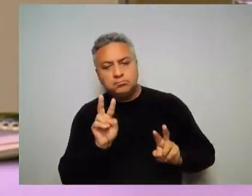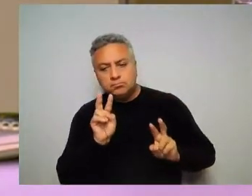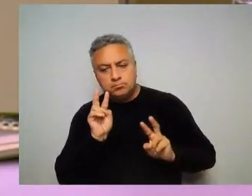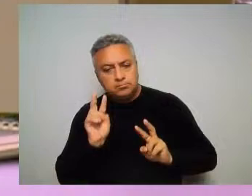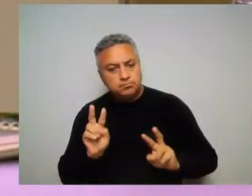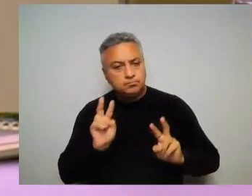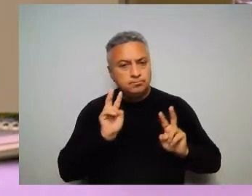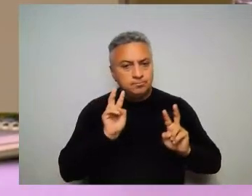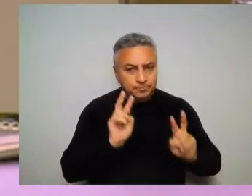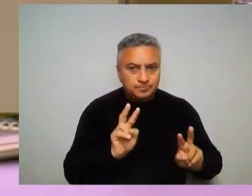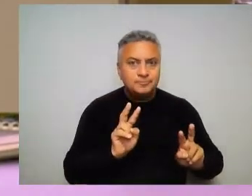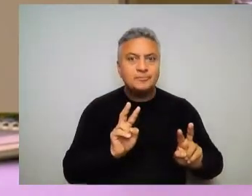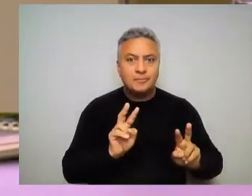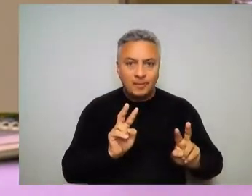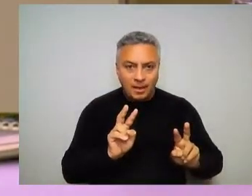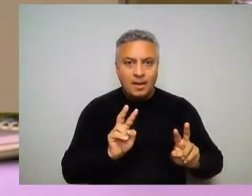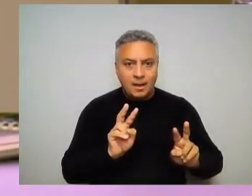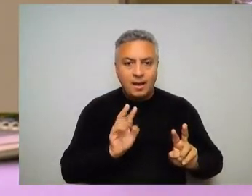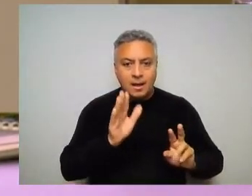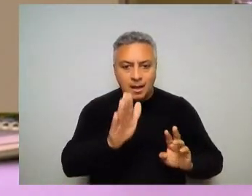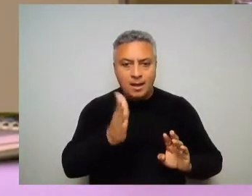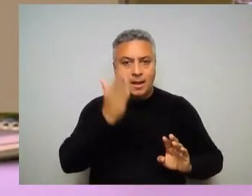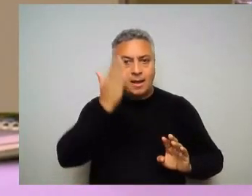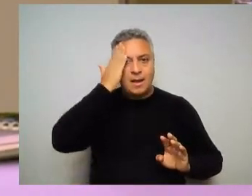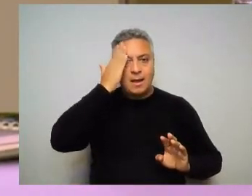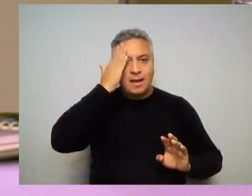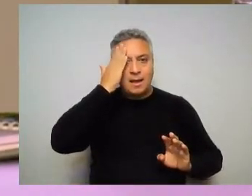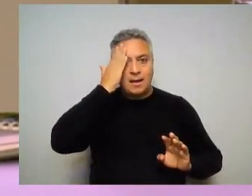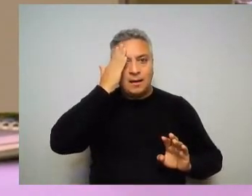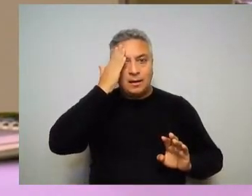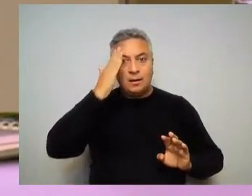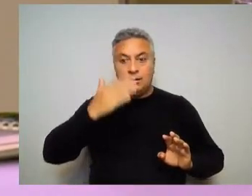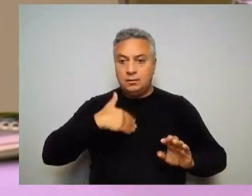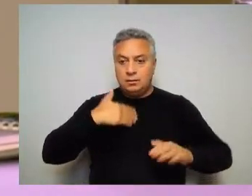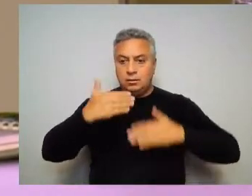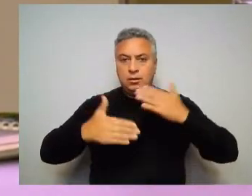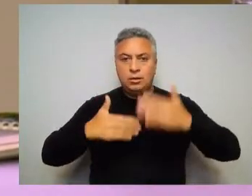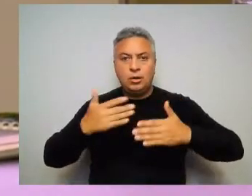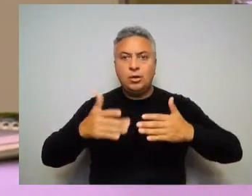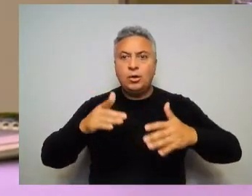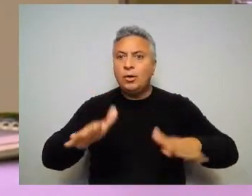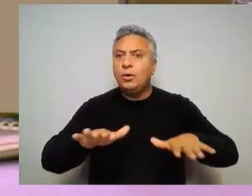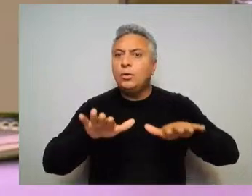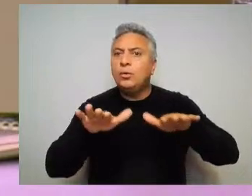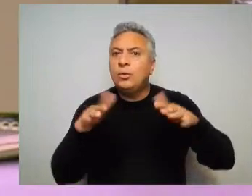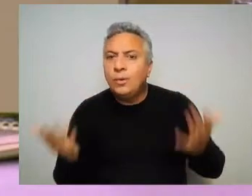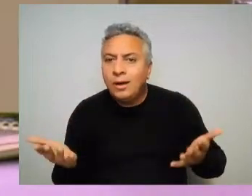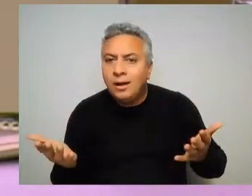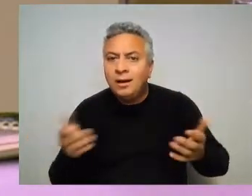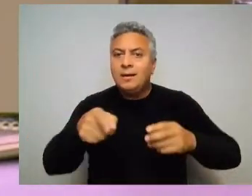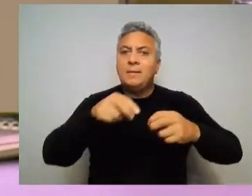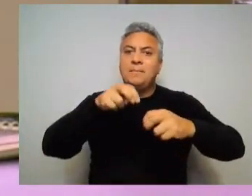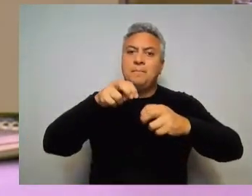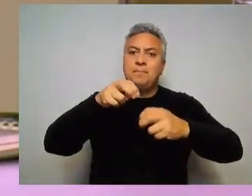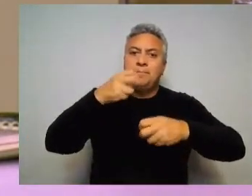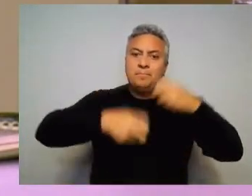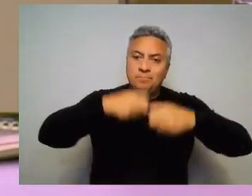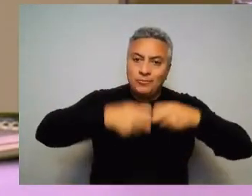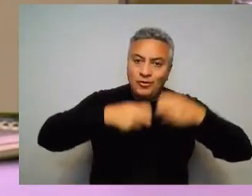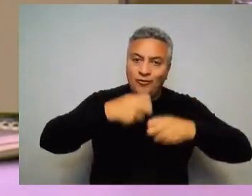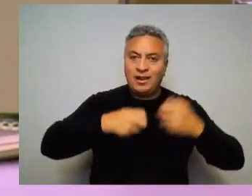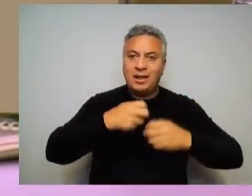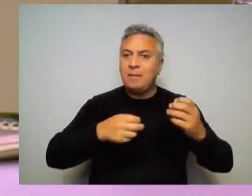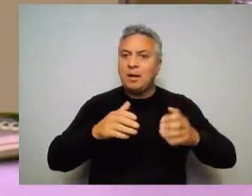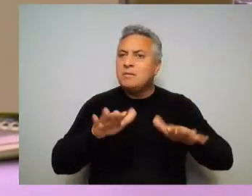it happens to us that we lose sight of the basic question. What is the problem of public policy that we